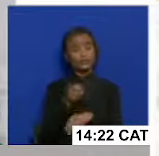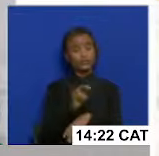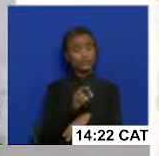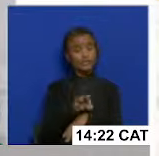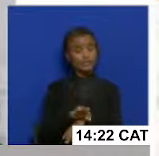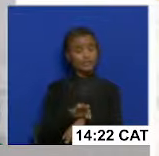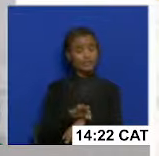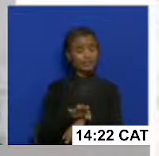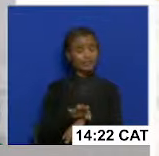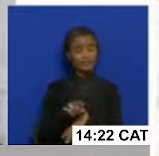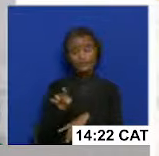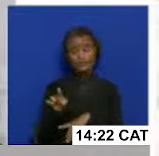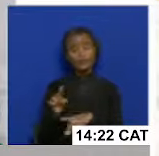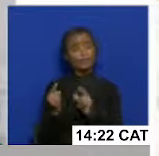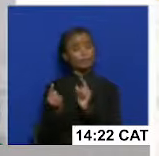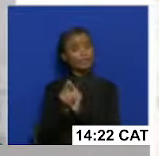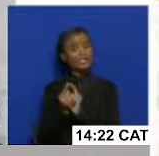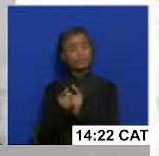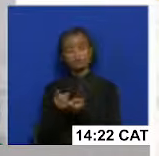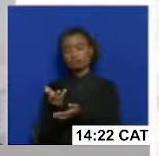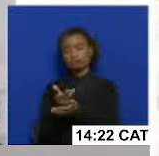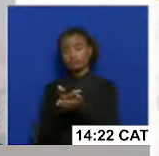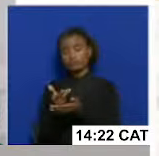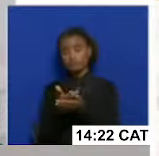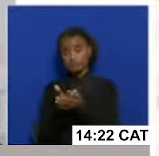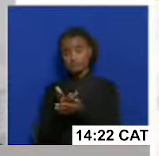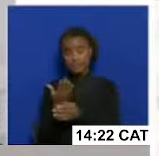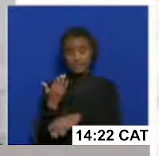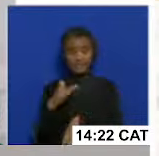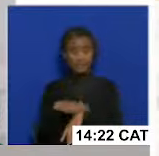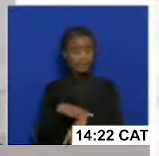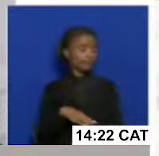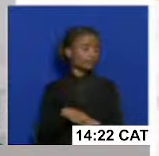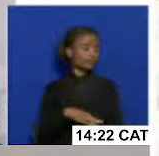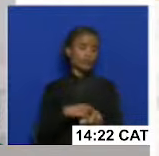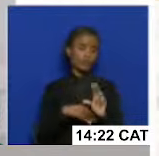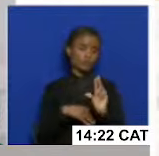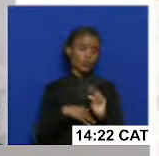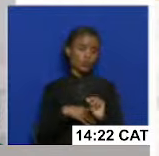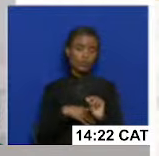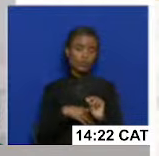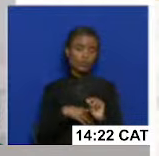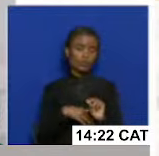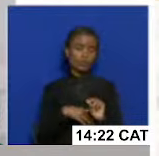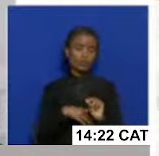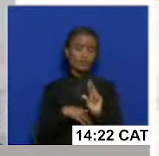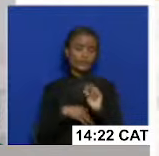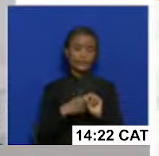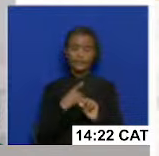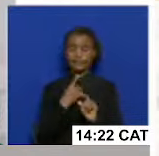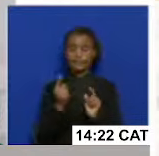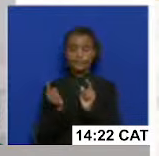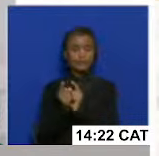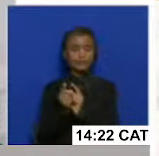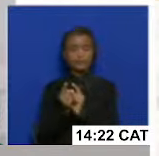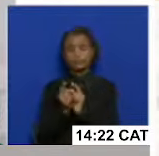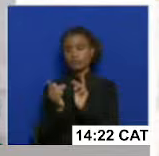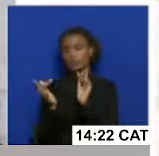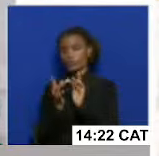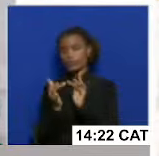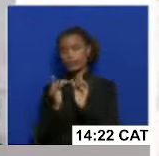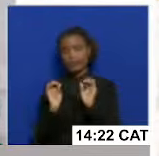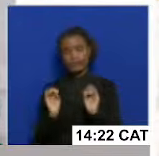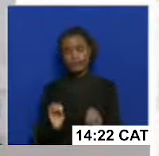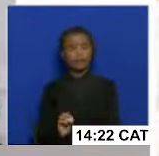you met him at that point in time? No, I didn't. That last sentence